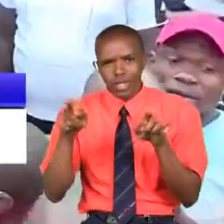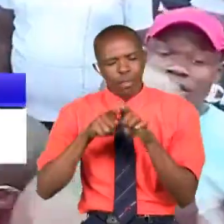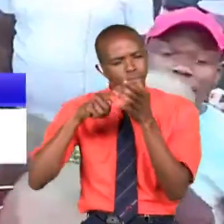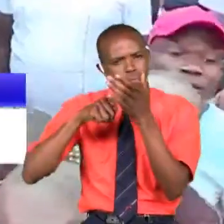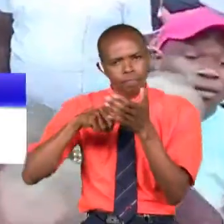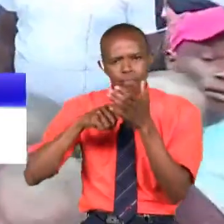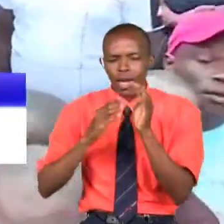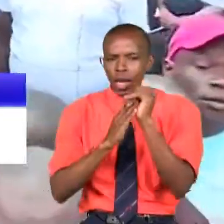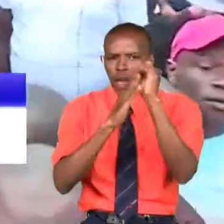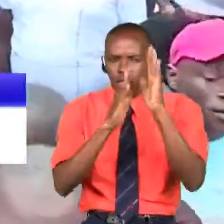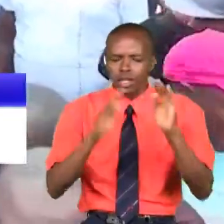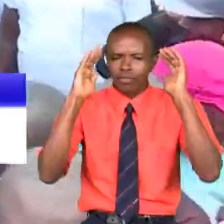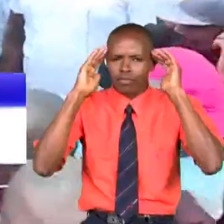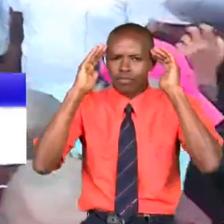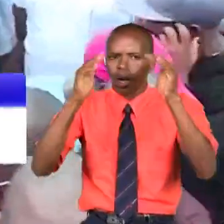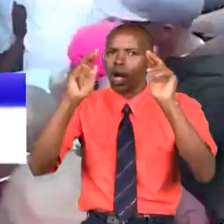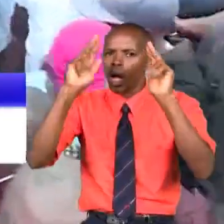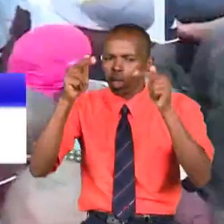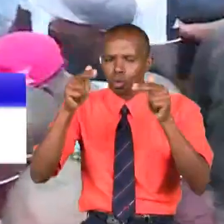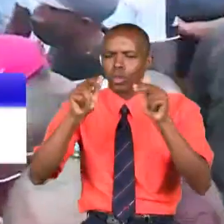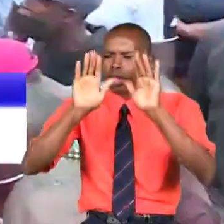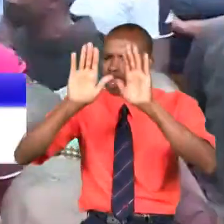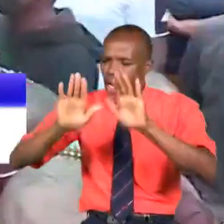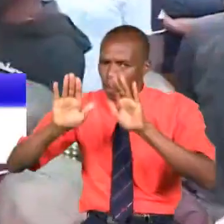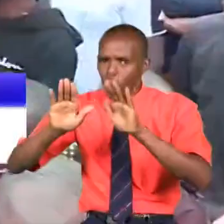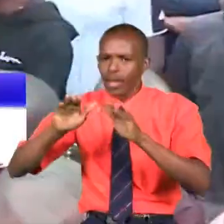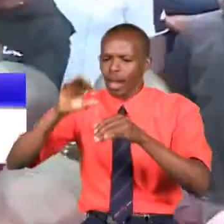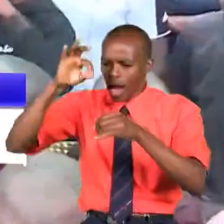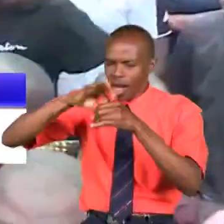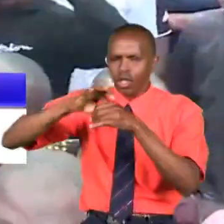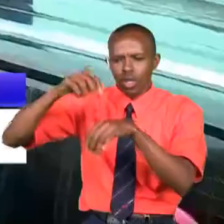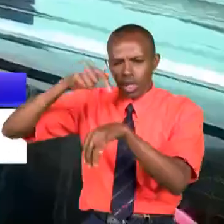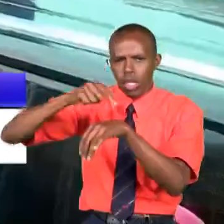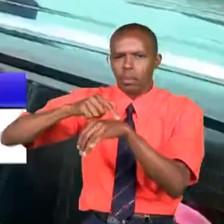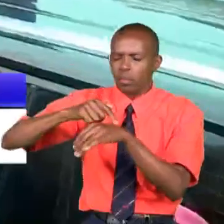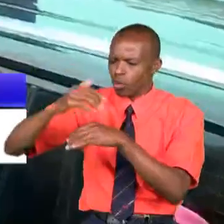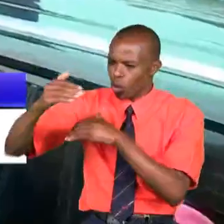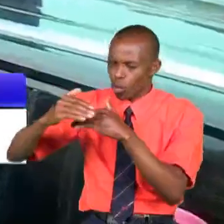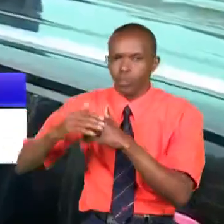emphasized that leaders should focus on issue-based campaigns as the electioneering period hits the fan.